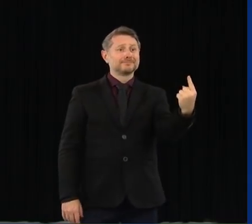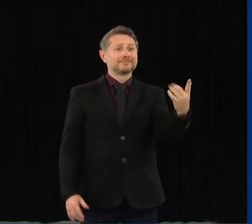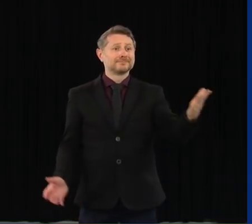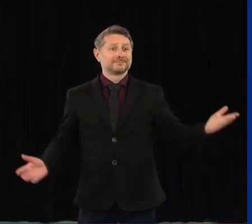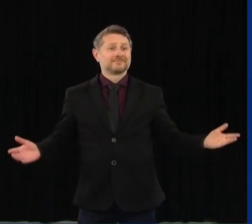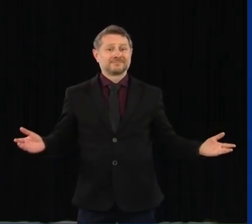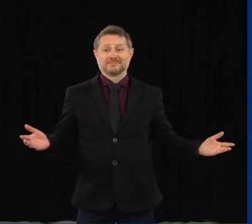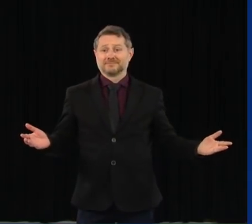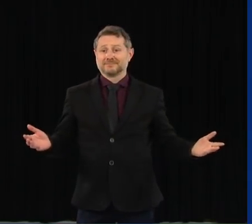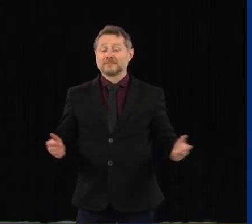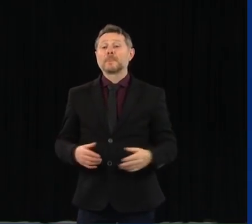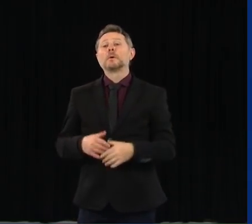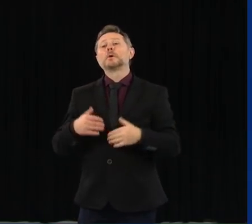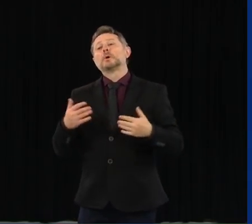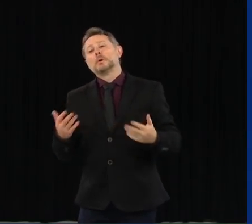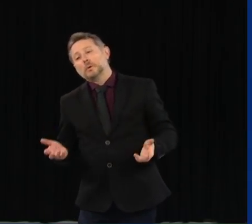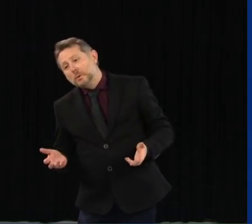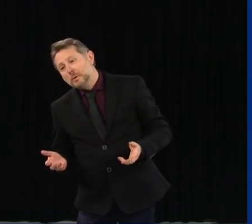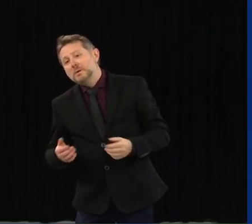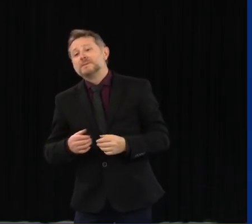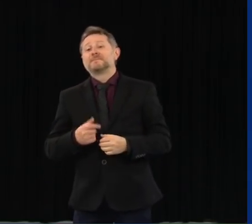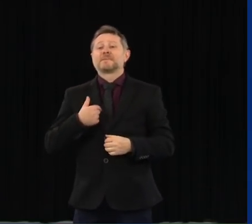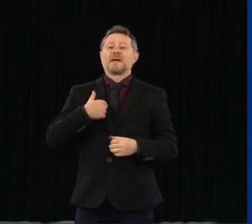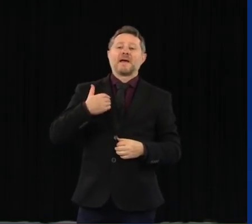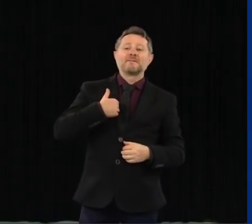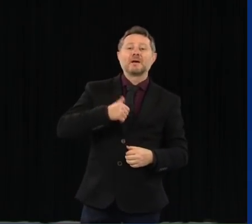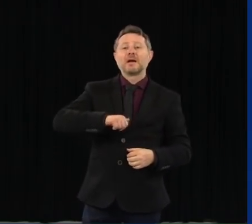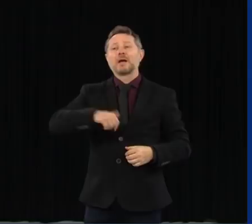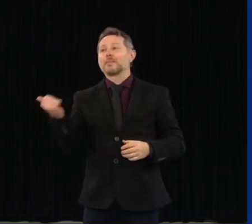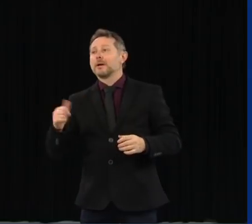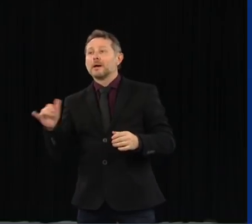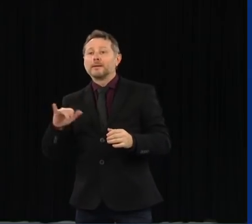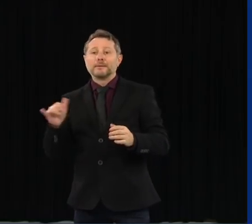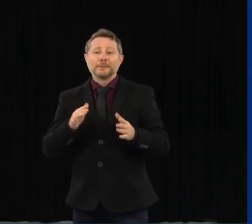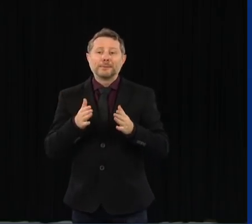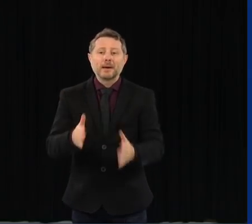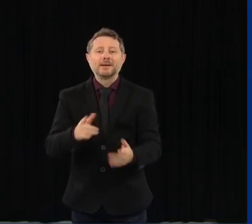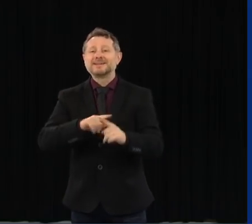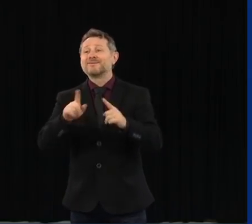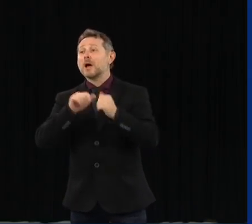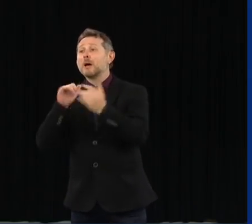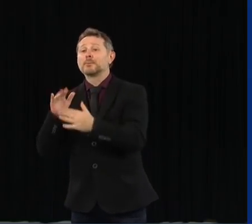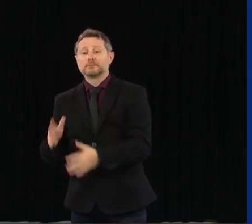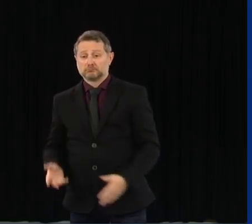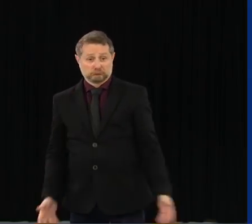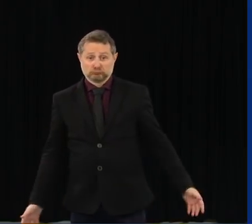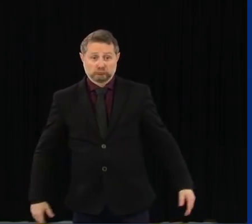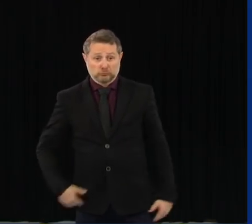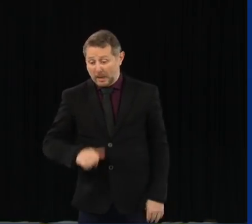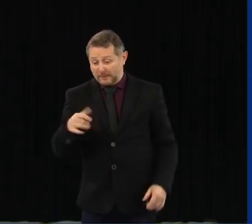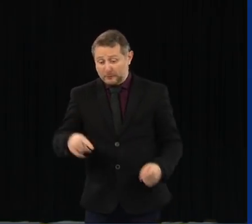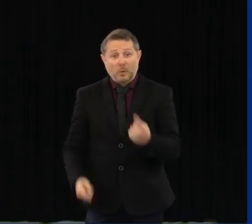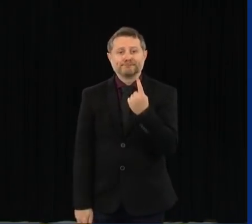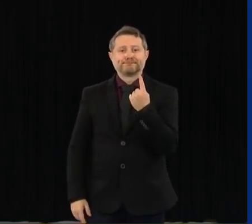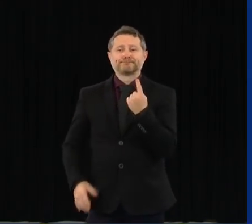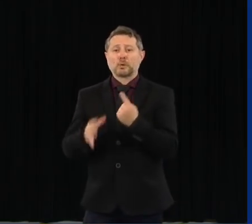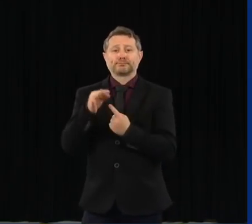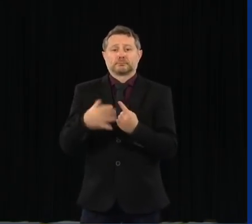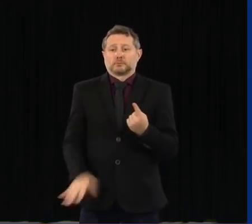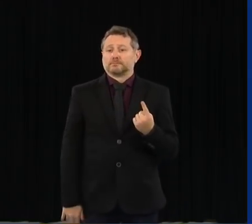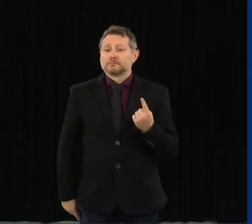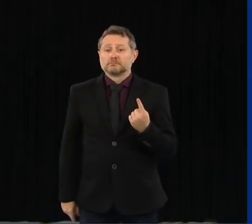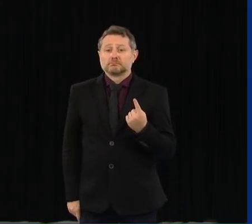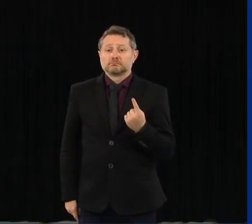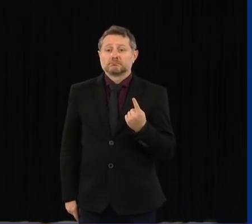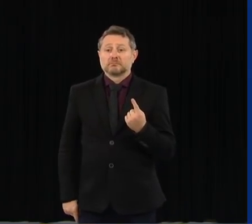no concept, there's no abstraction, there's no philosophy to this. This is a person walks in the door. Do you